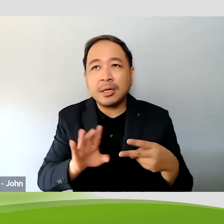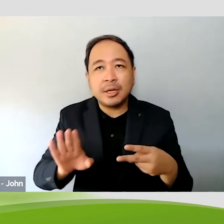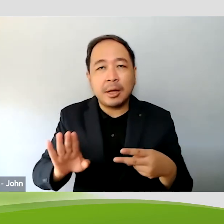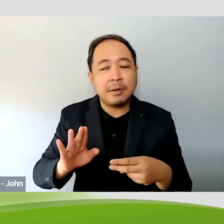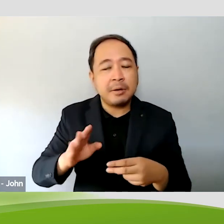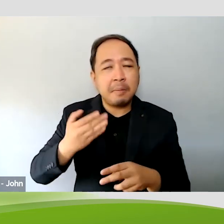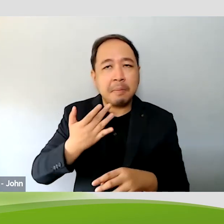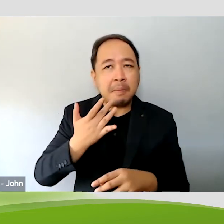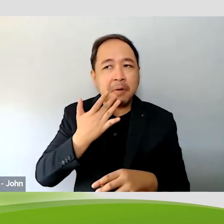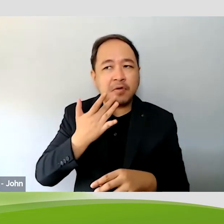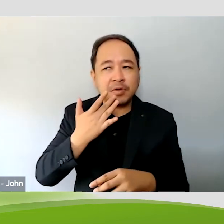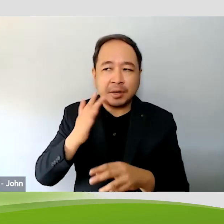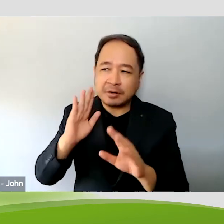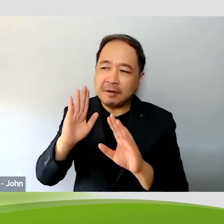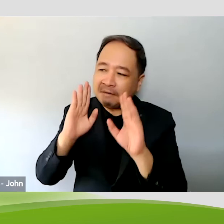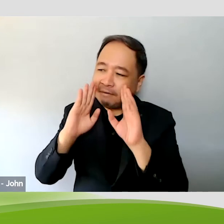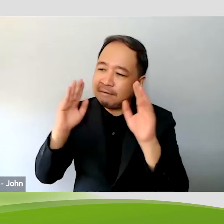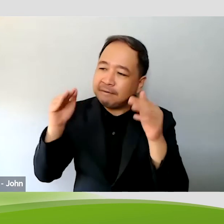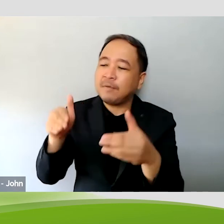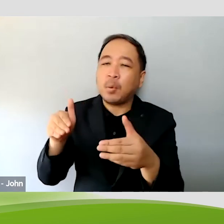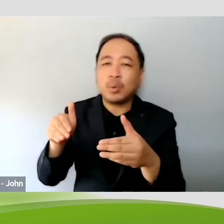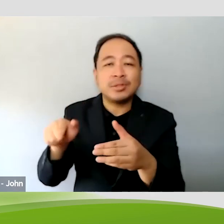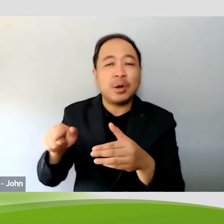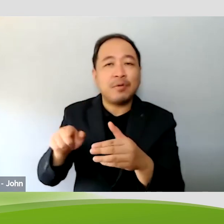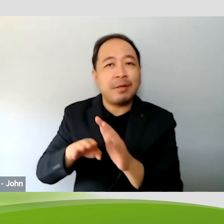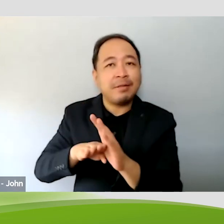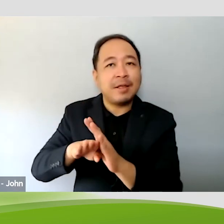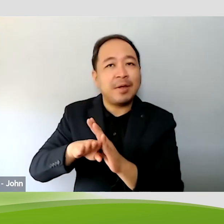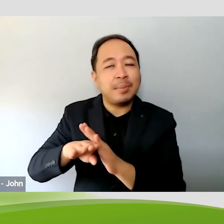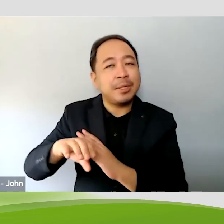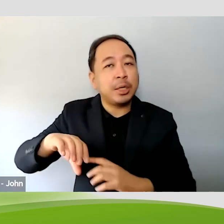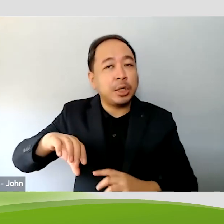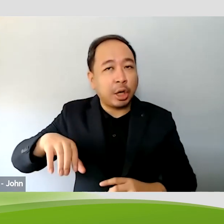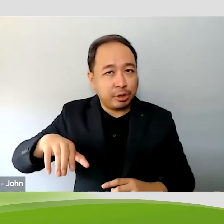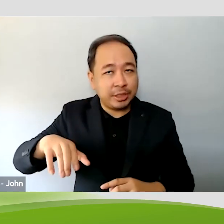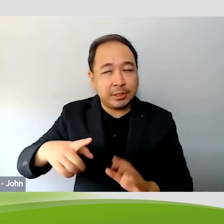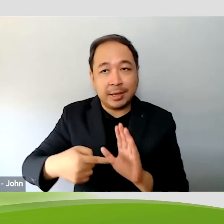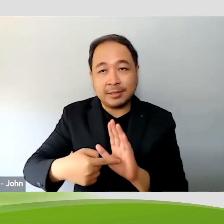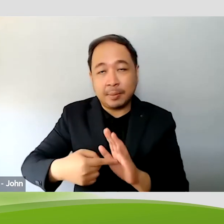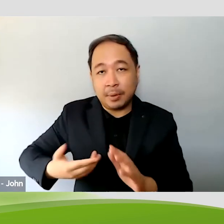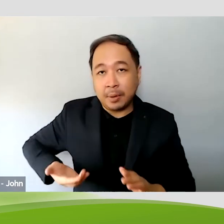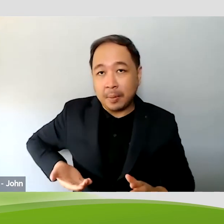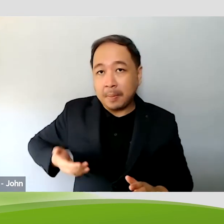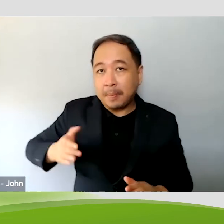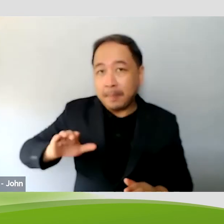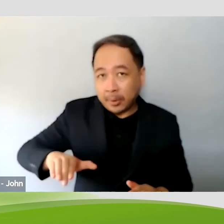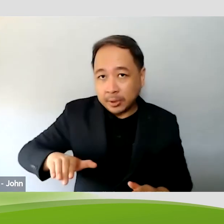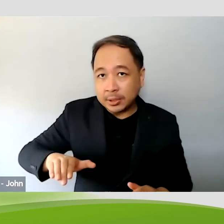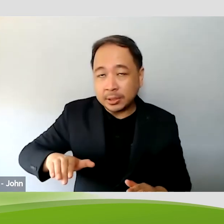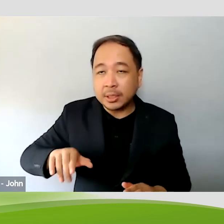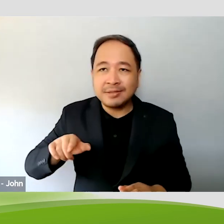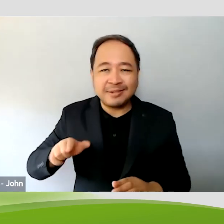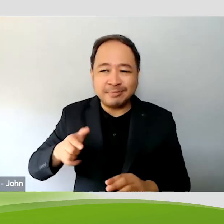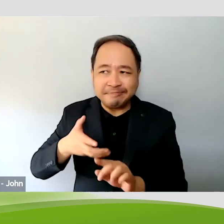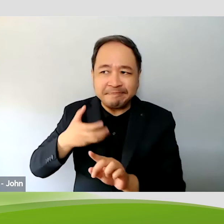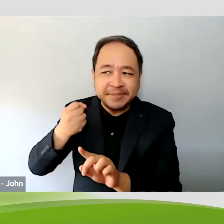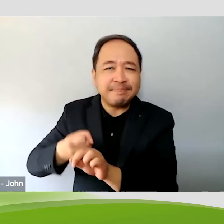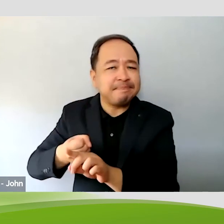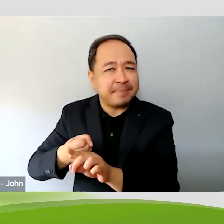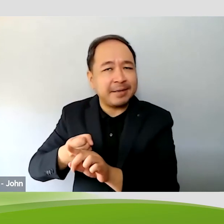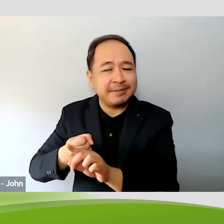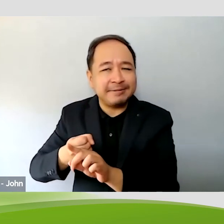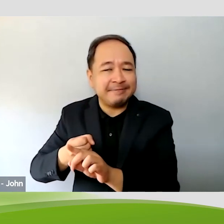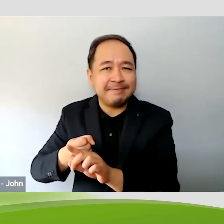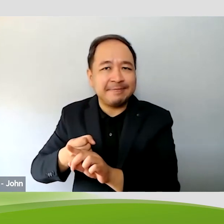the developing countries like Bangladesh and other countries who will be suffering and who are suffering, to